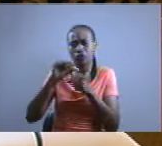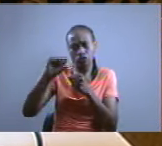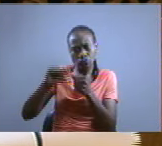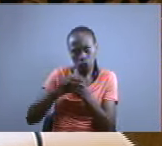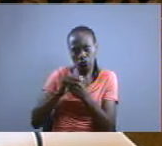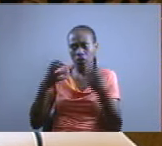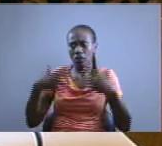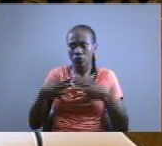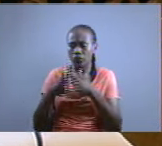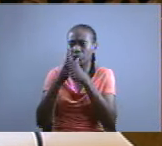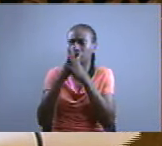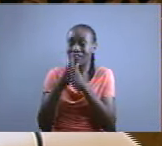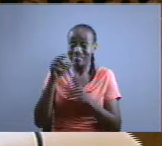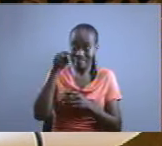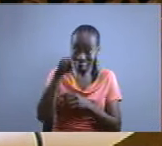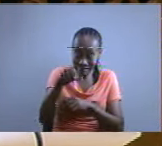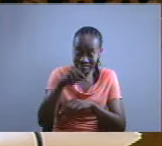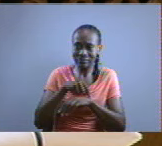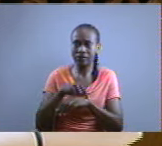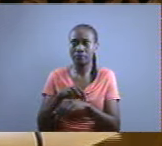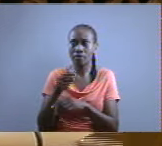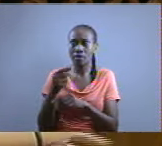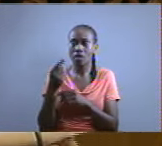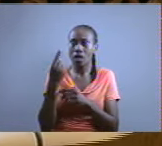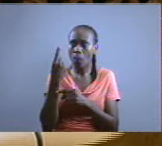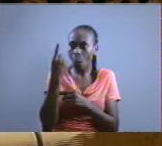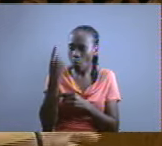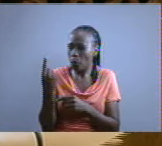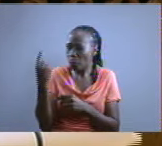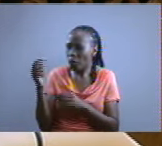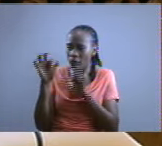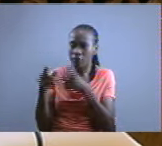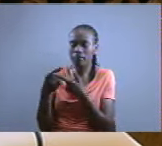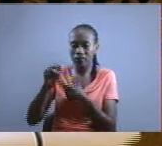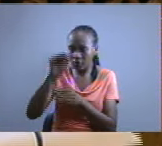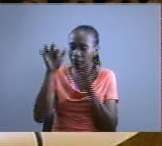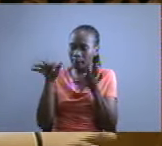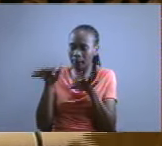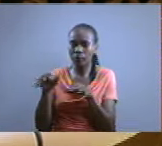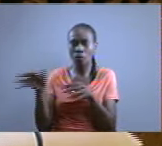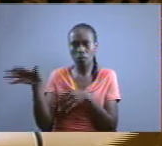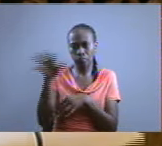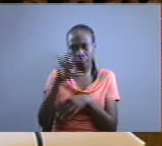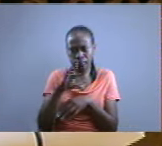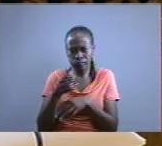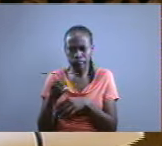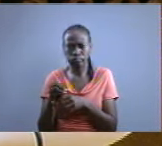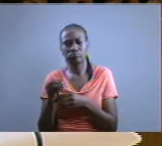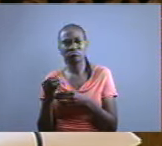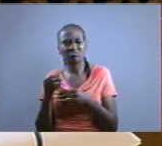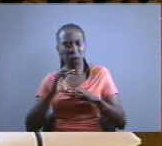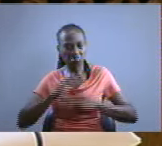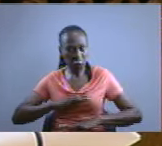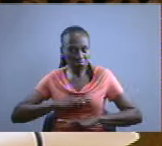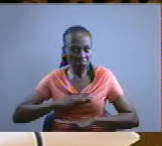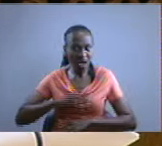van Suid-Afrika sy misnoë uitspreek, ewen op die punt van die tale. Nou kom gebruik ons hierdie